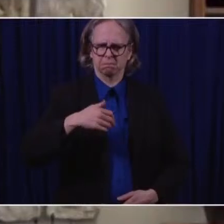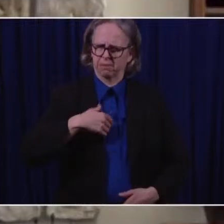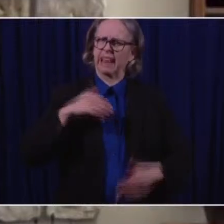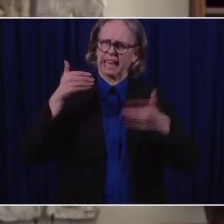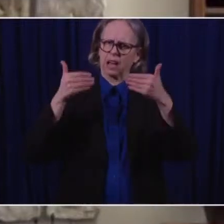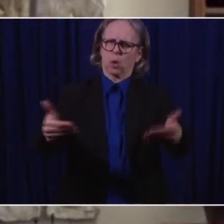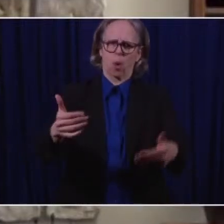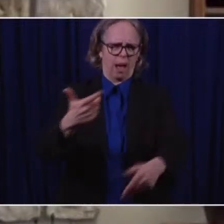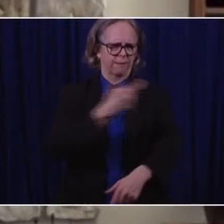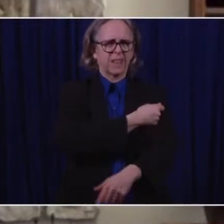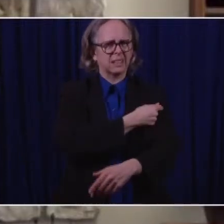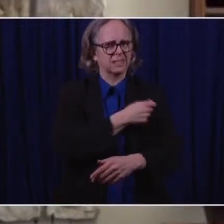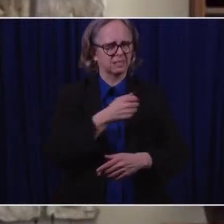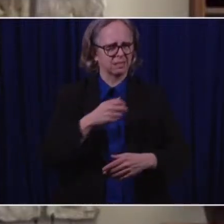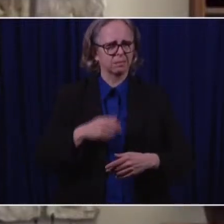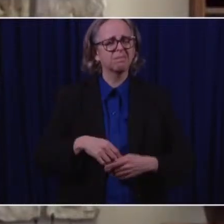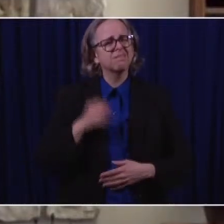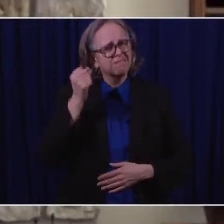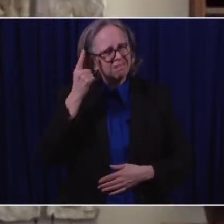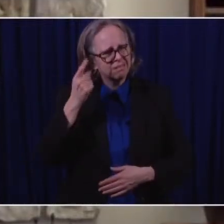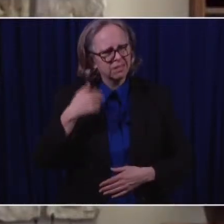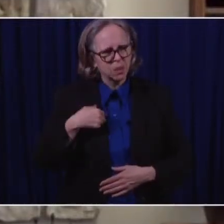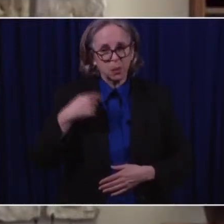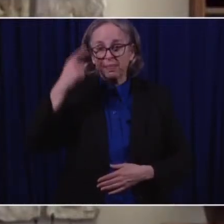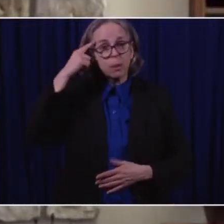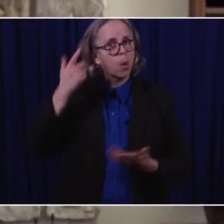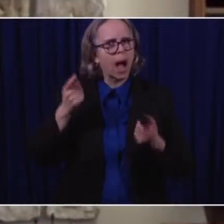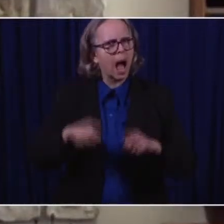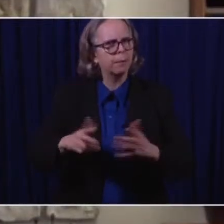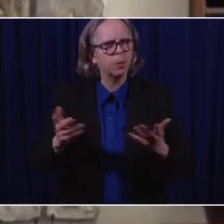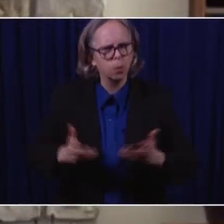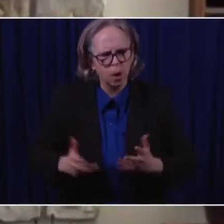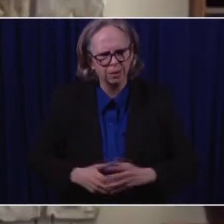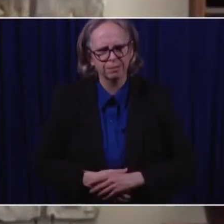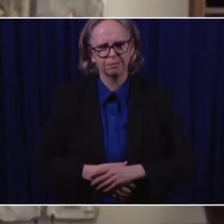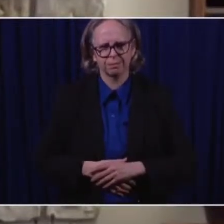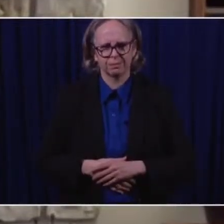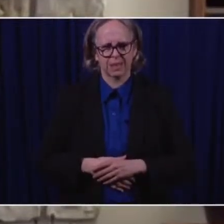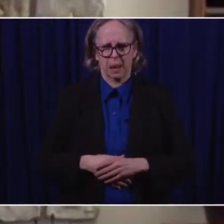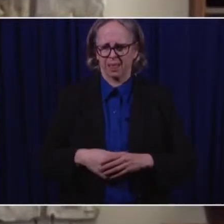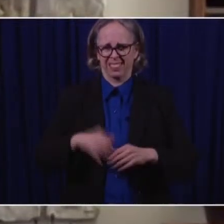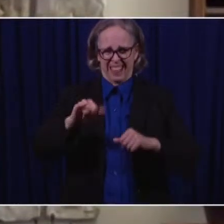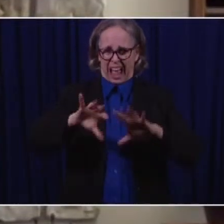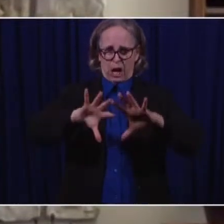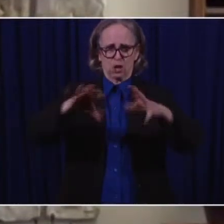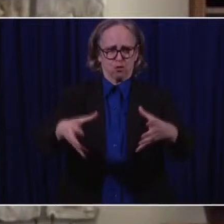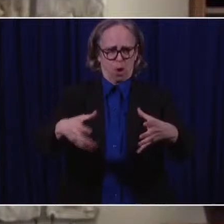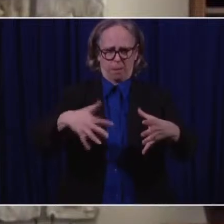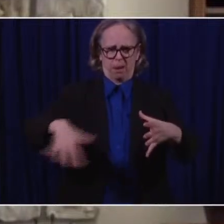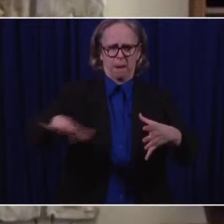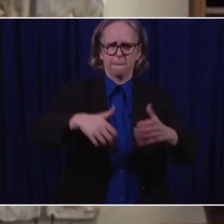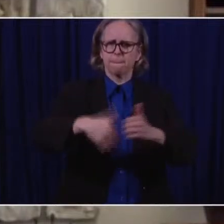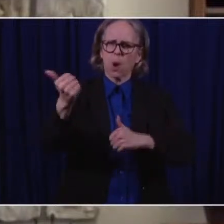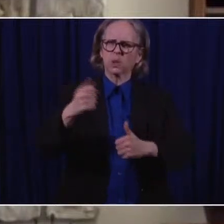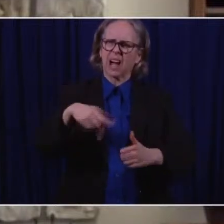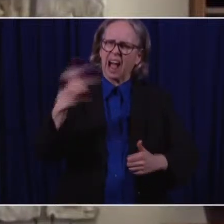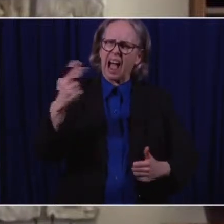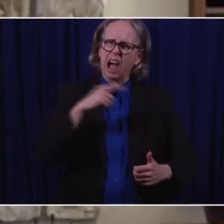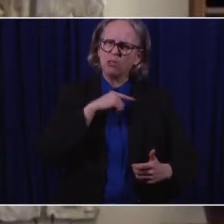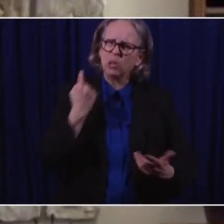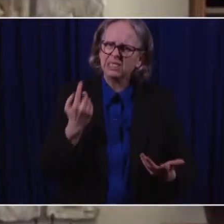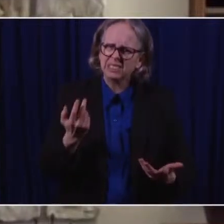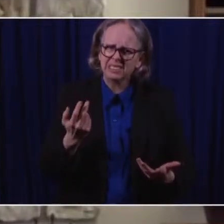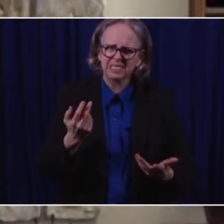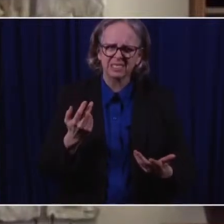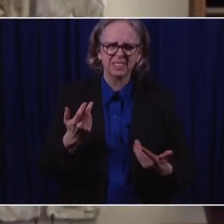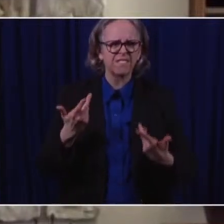cases is that most of these individuals are being treated by a doctor. Most of these individuals are in a hospital system.